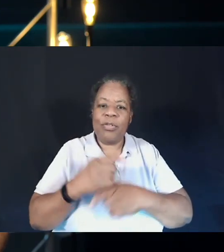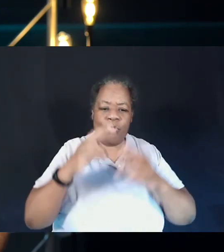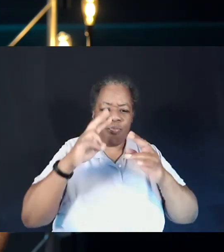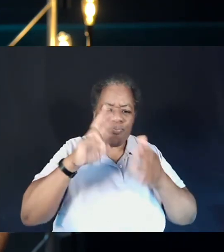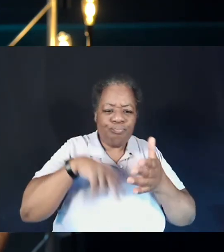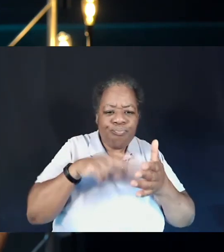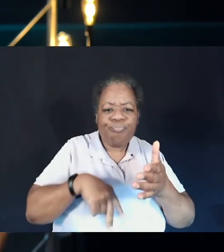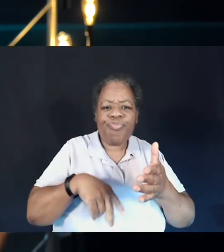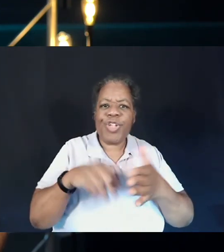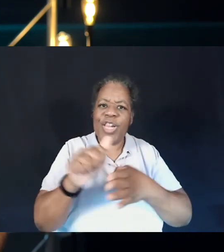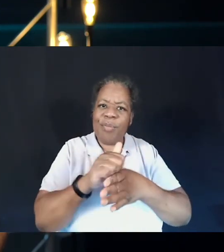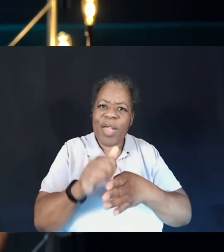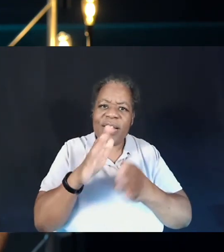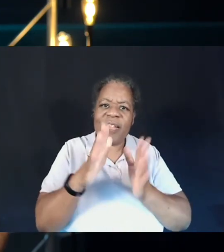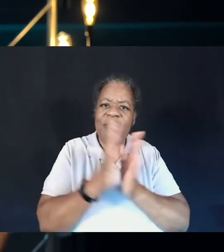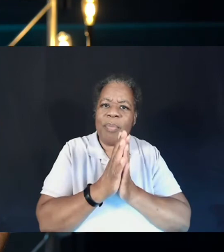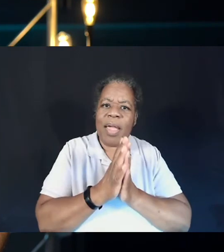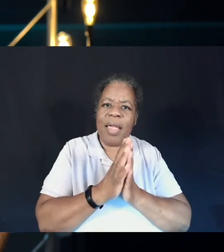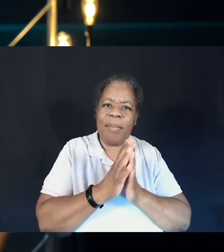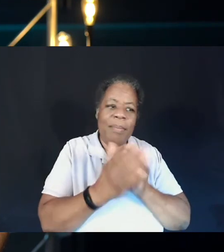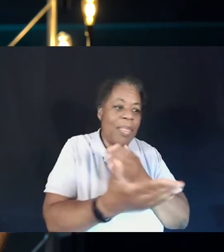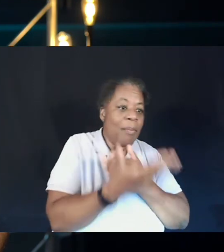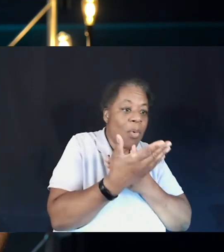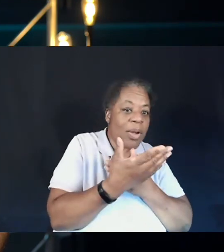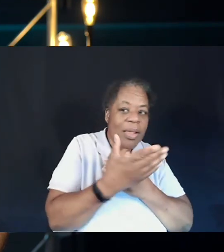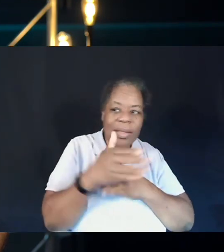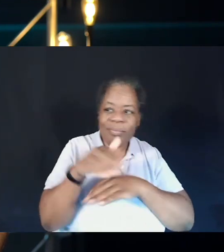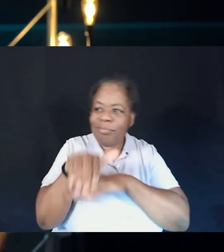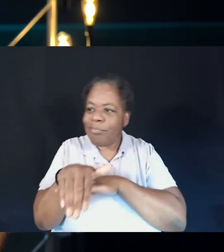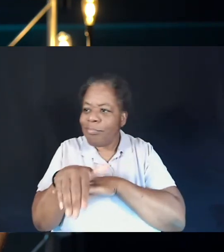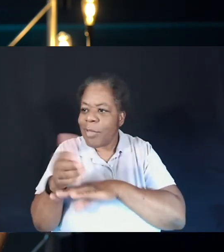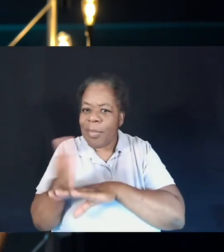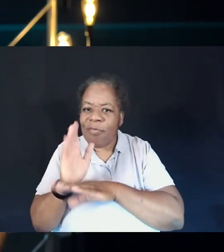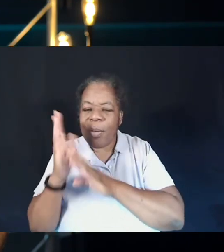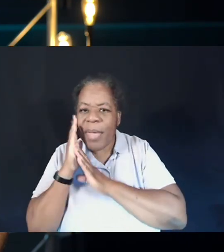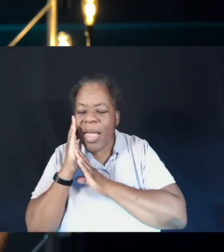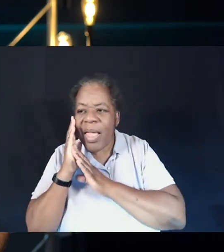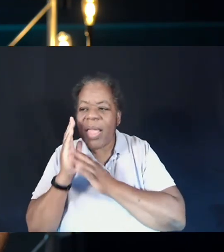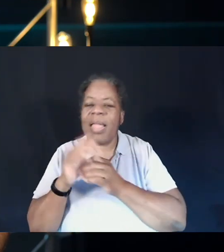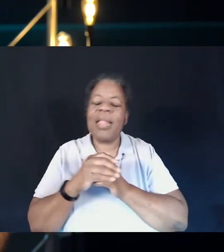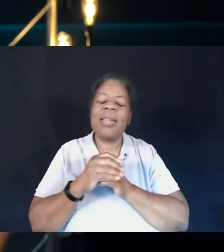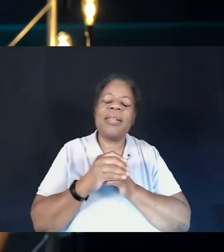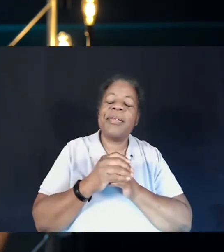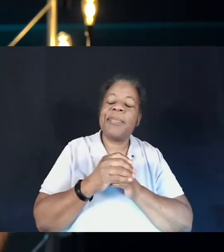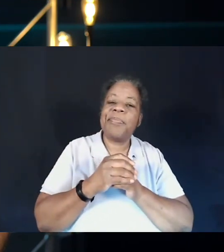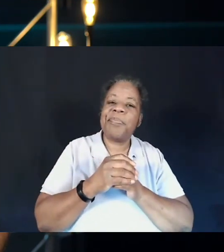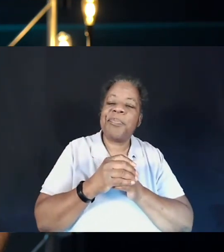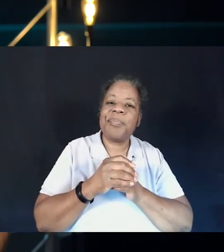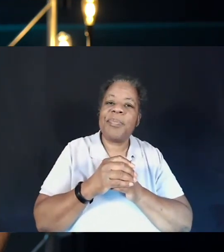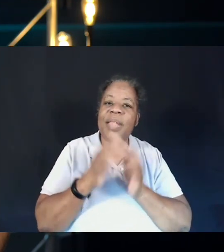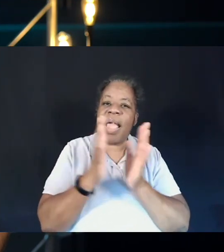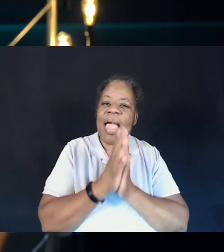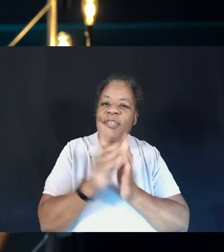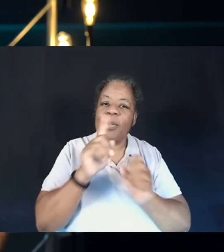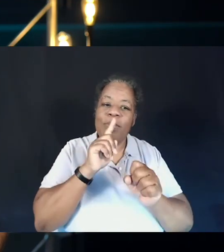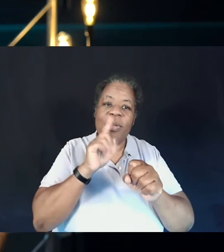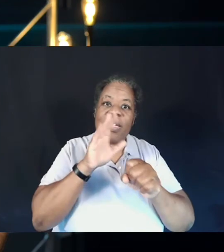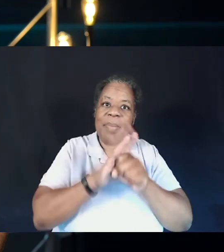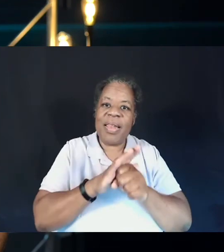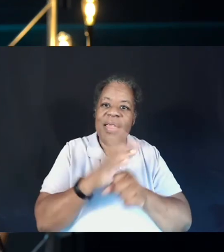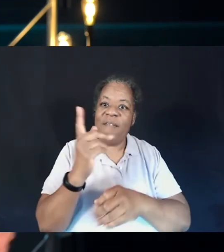when you wake up, going through the last day and then deciding, what you're going to do today. But I'd ask you to commit to it for the next